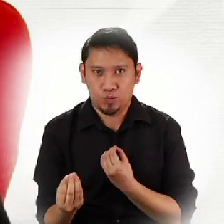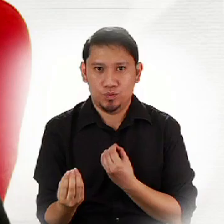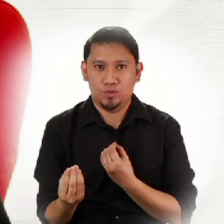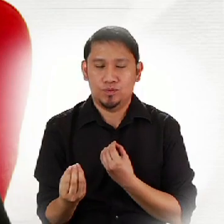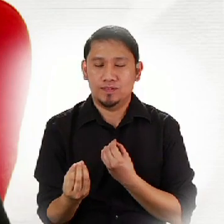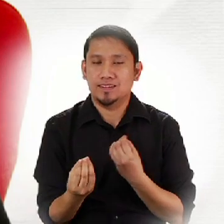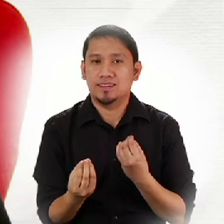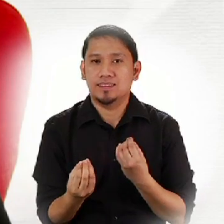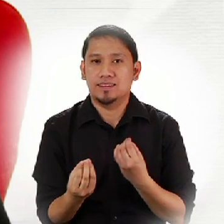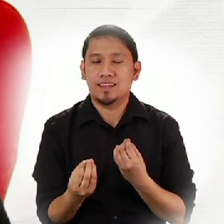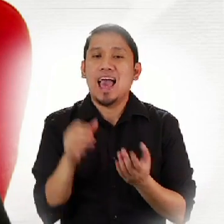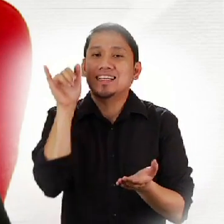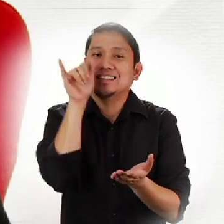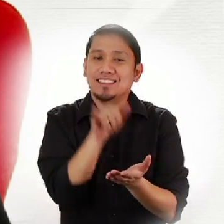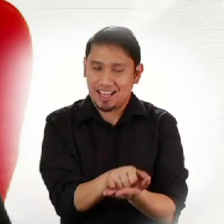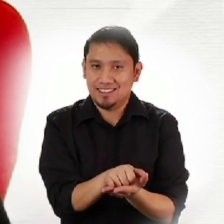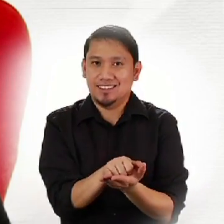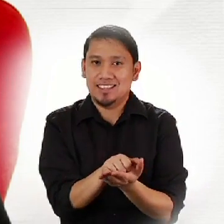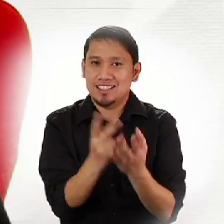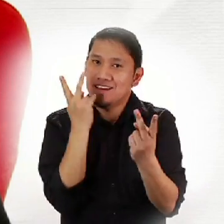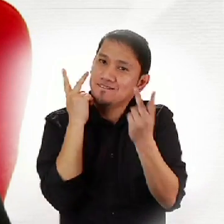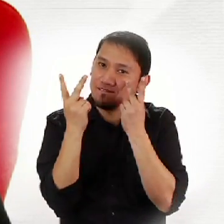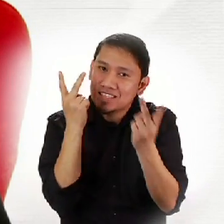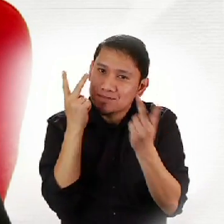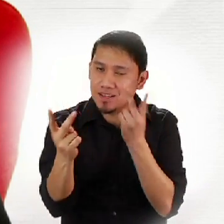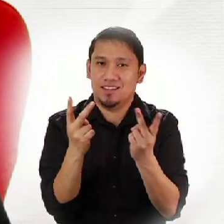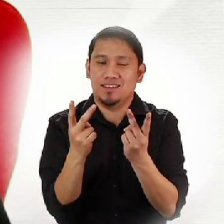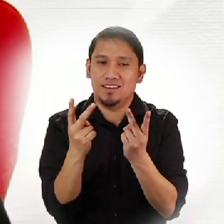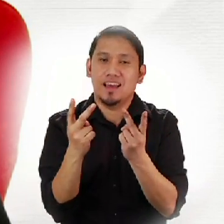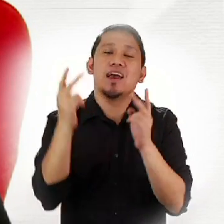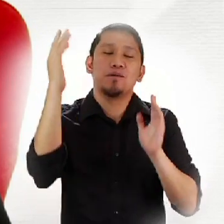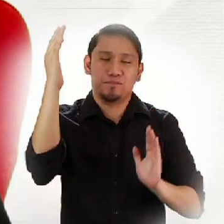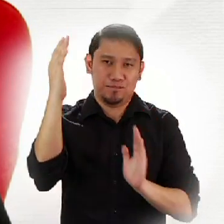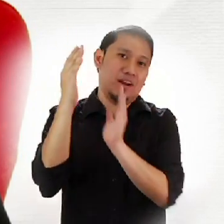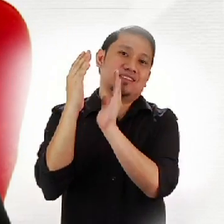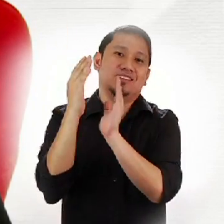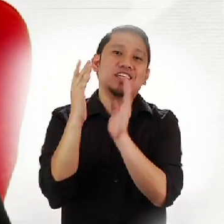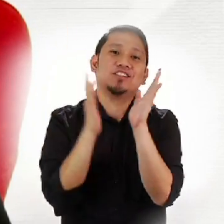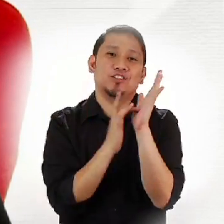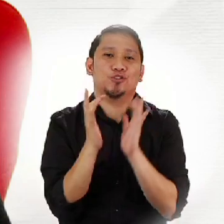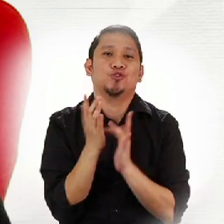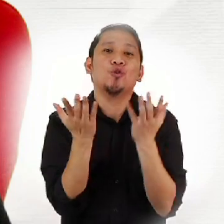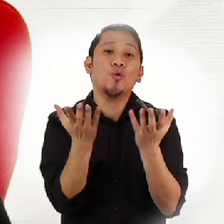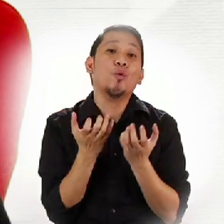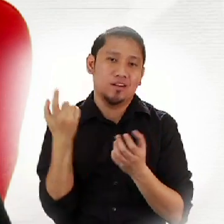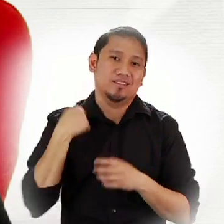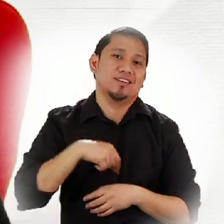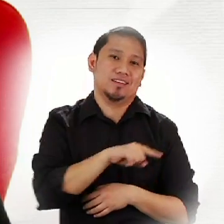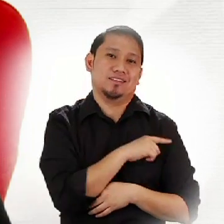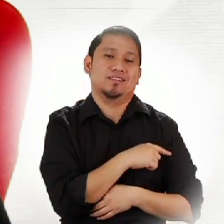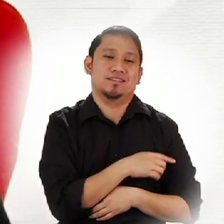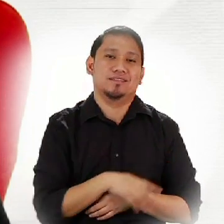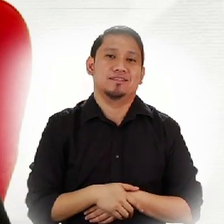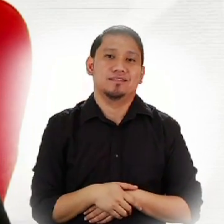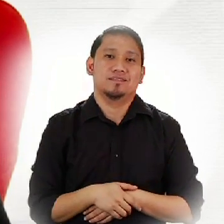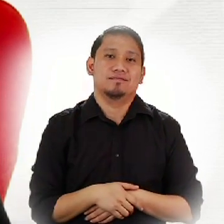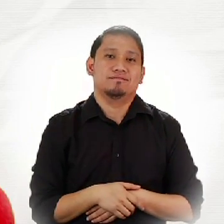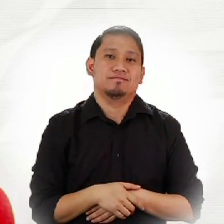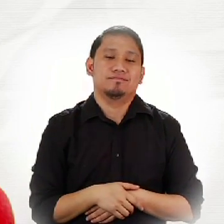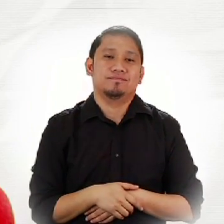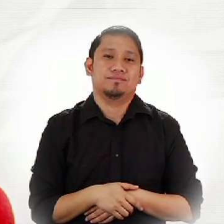doing. That's the type of visibility or presence that Jesus wants us to assume in the